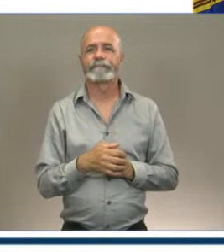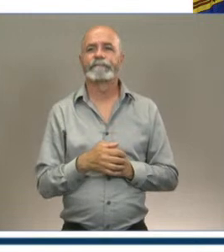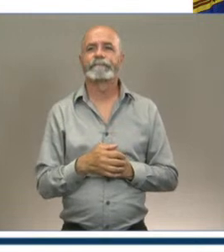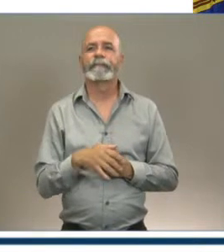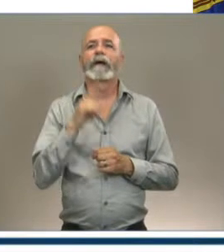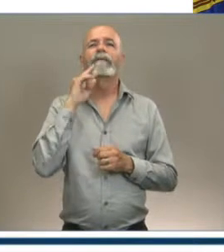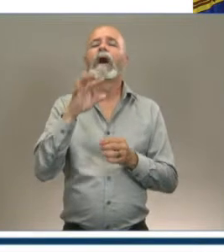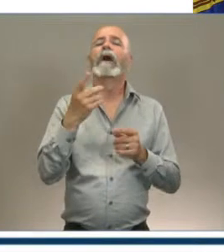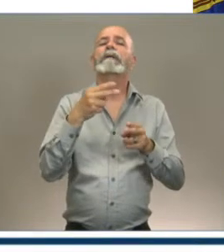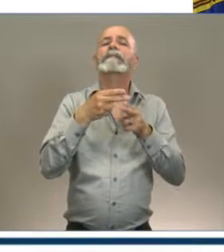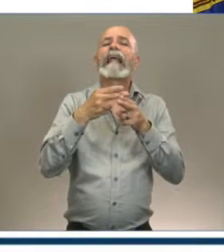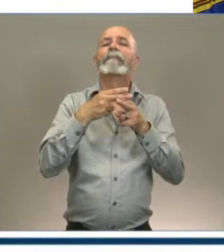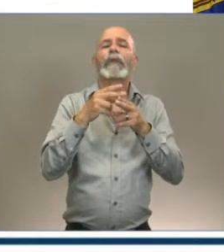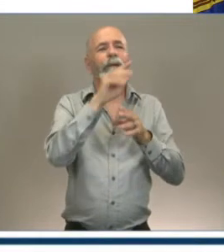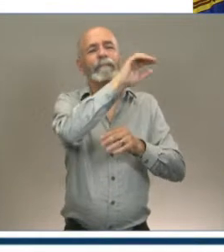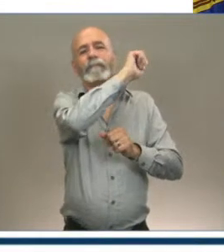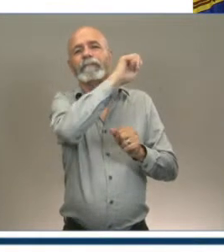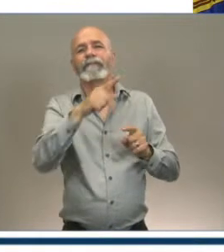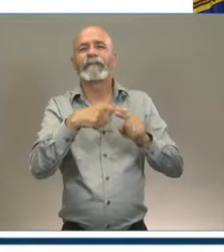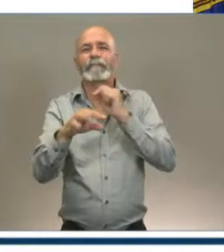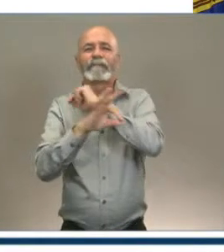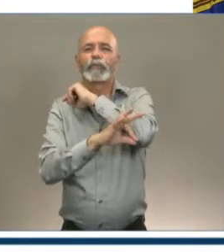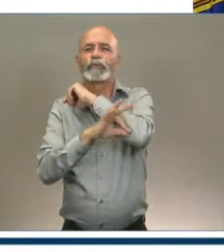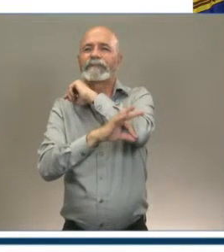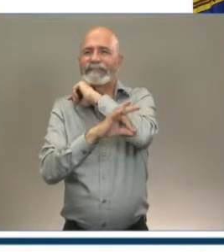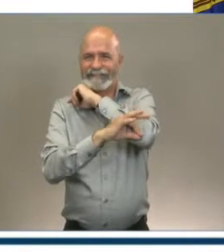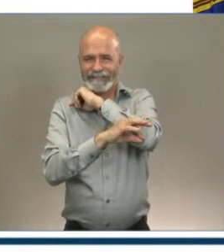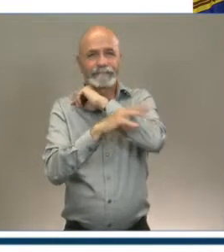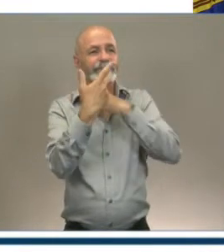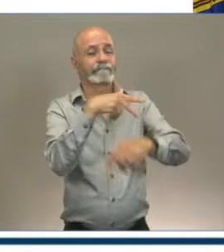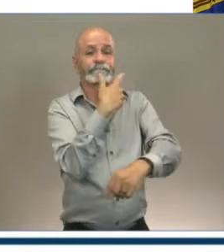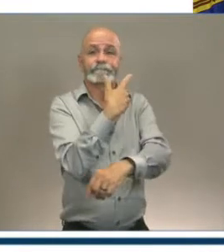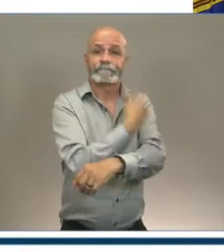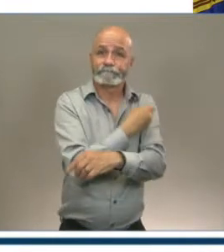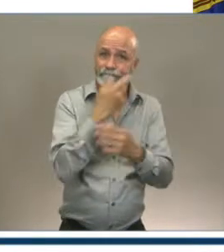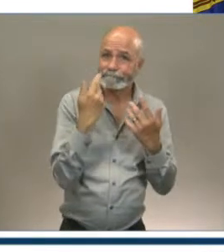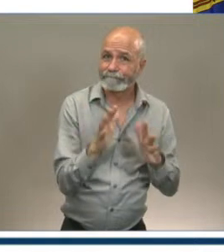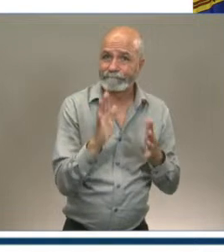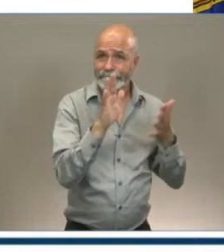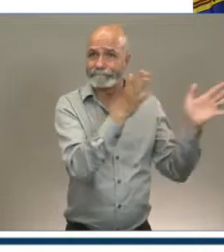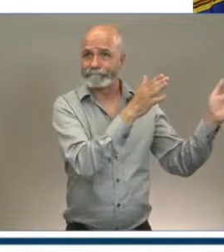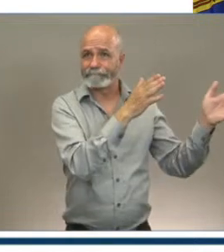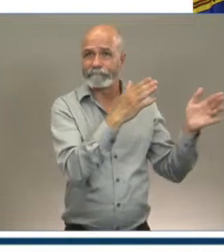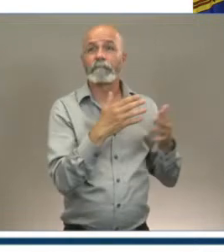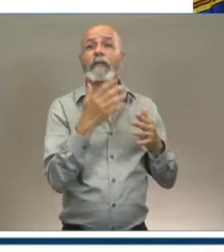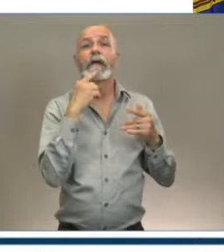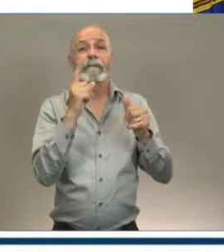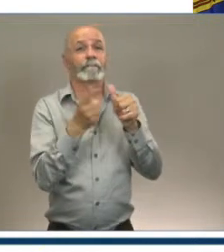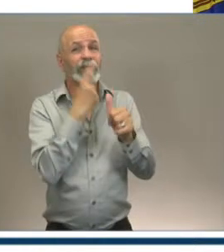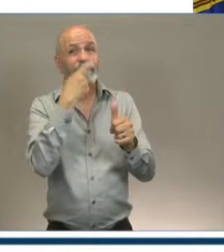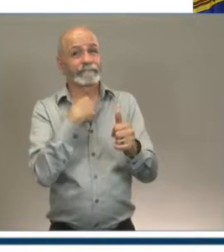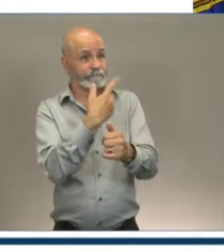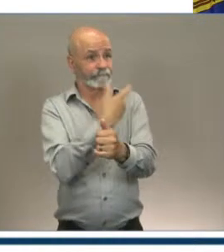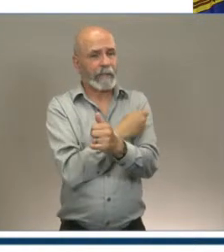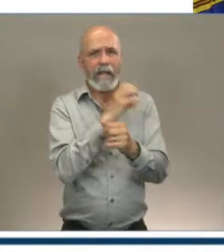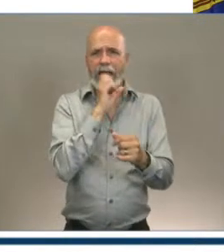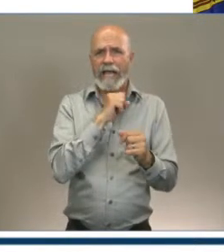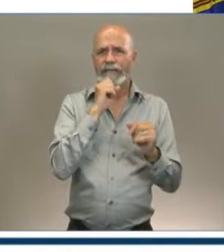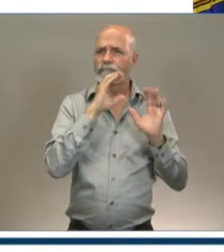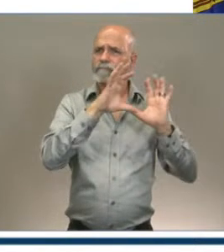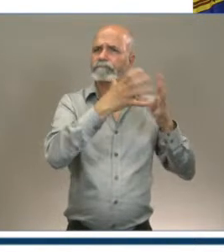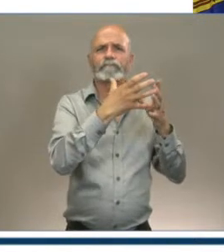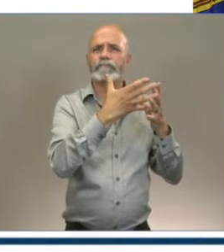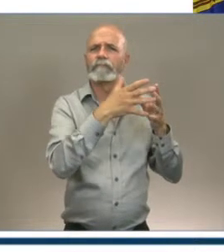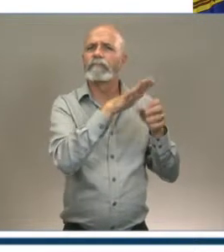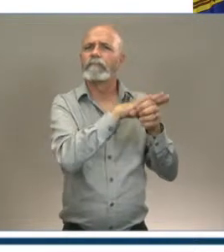vaccine during phase 2 of the rollout, but instead they've been getting the vaccine based on age, like other people in the province.